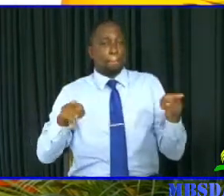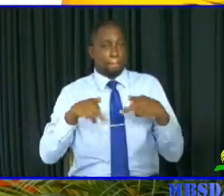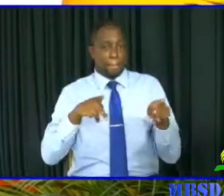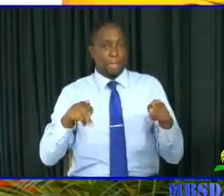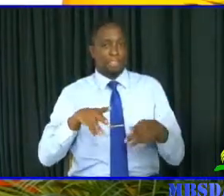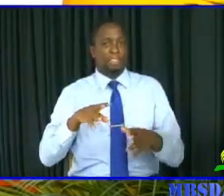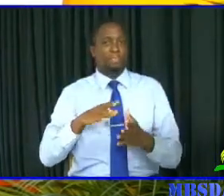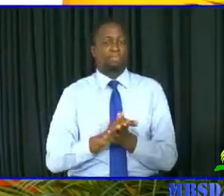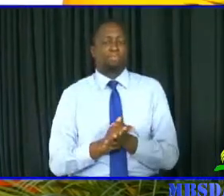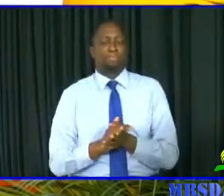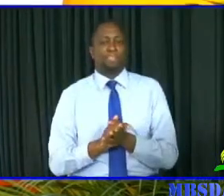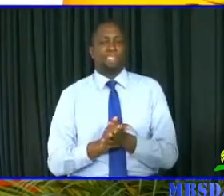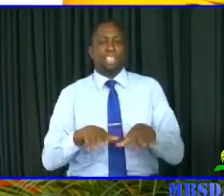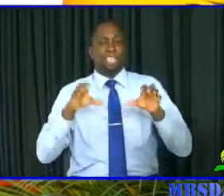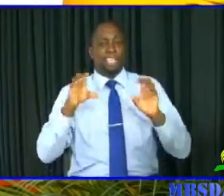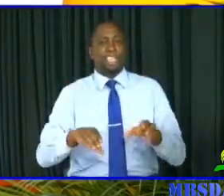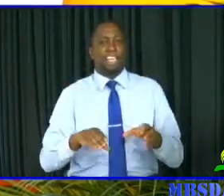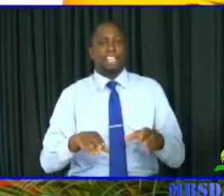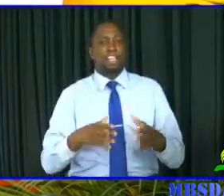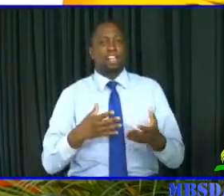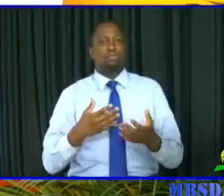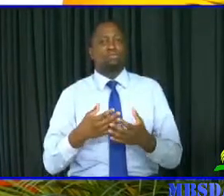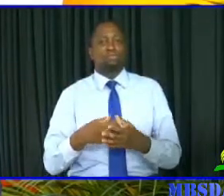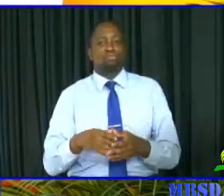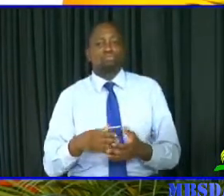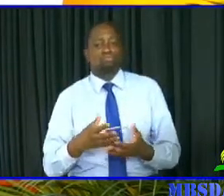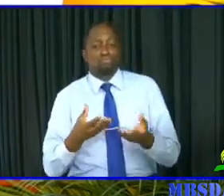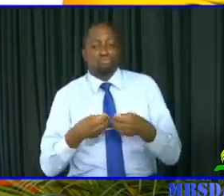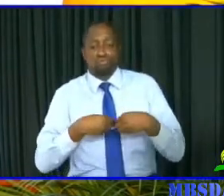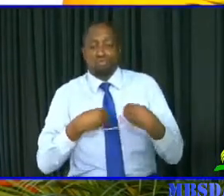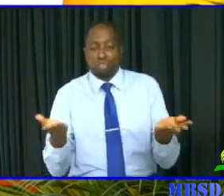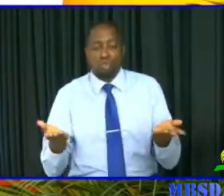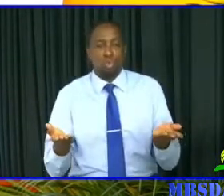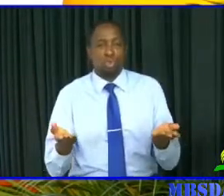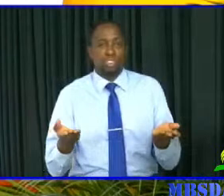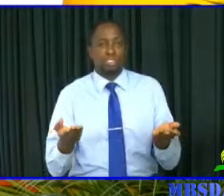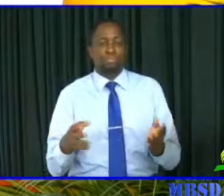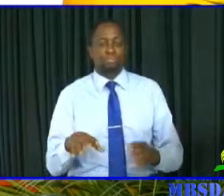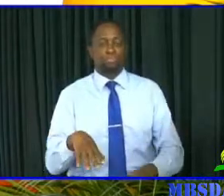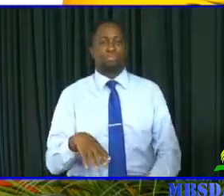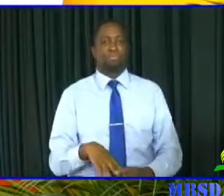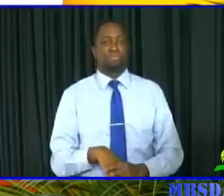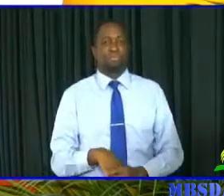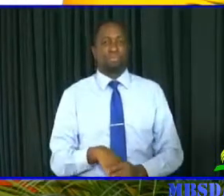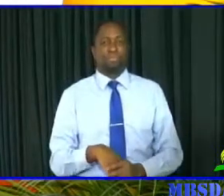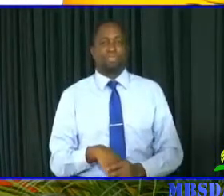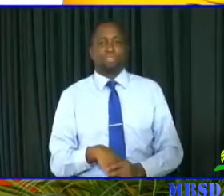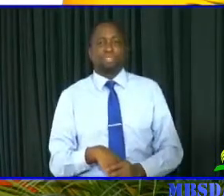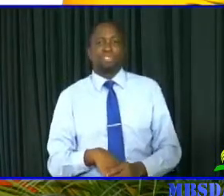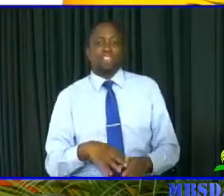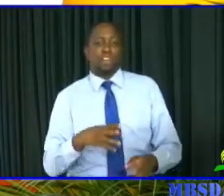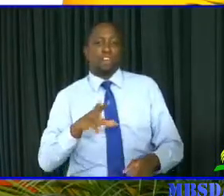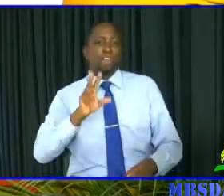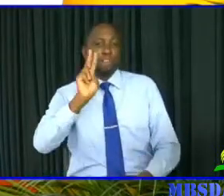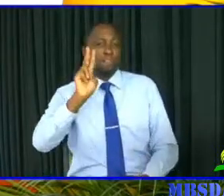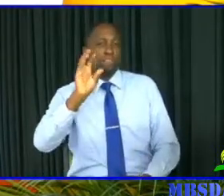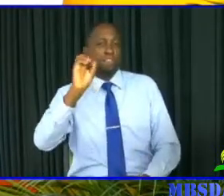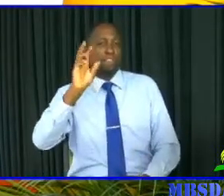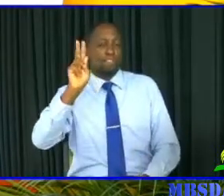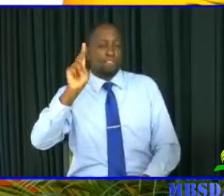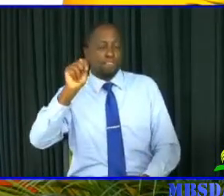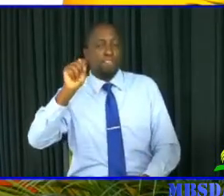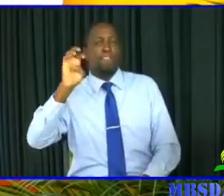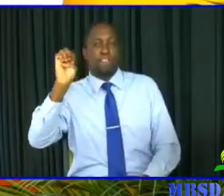that party wins. But I want to let you know that God does not need your vote in order to be